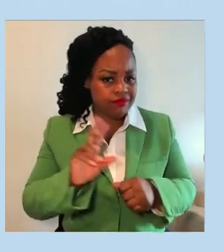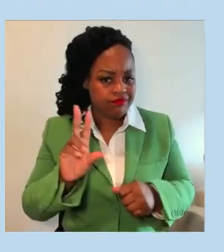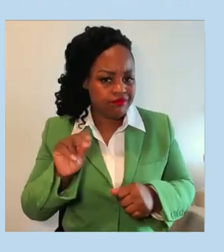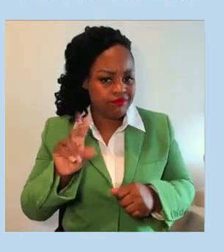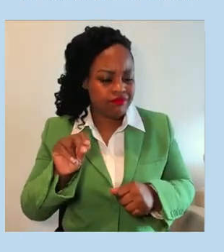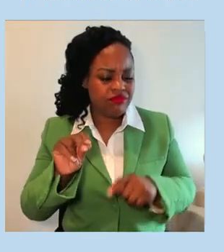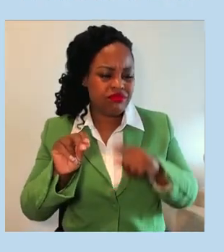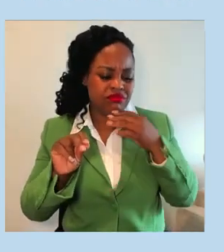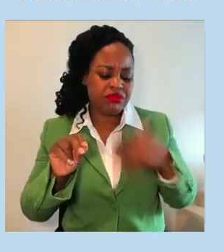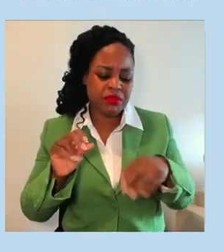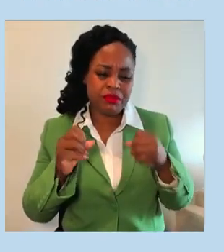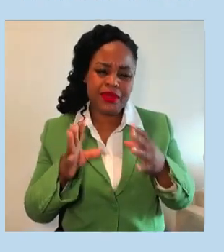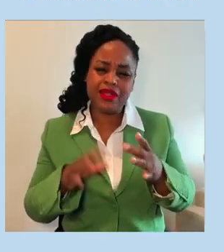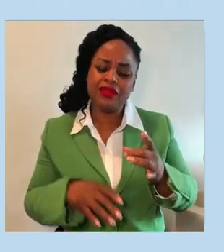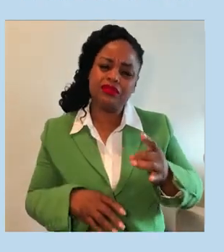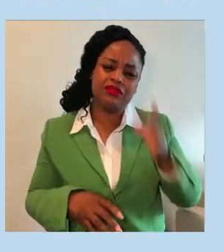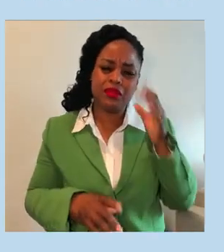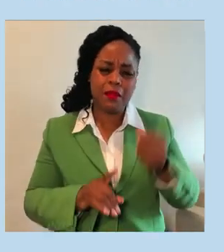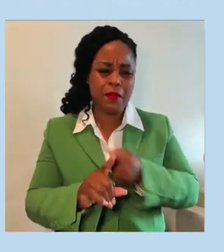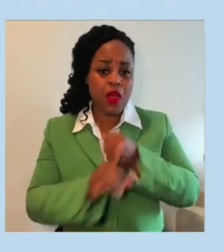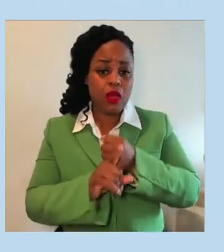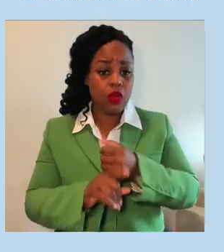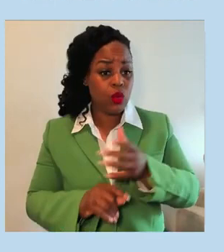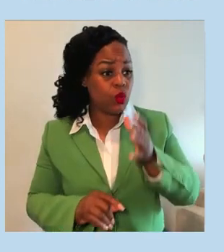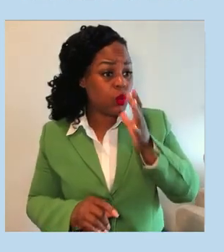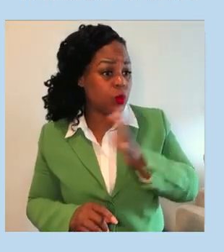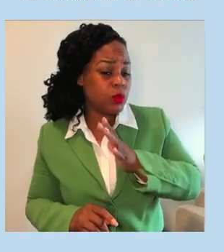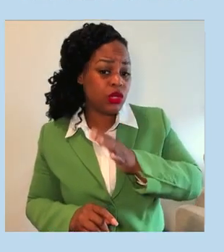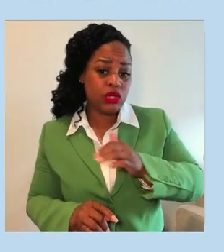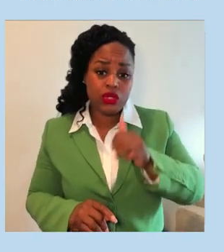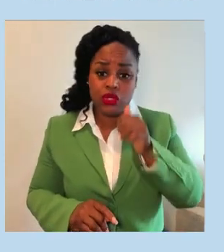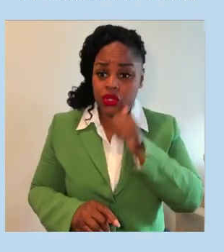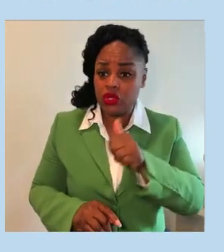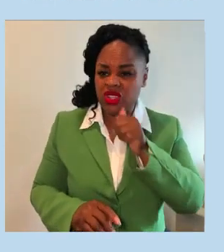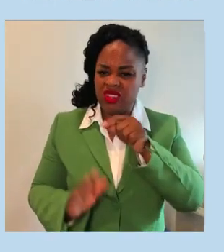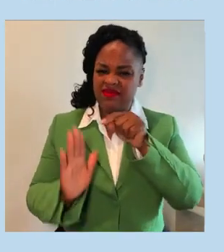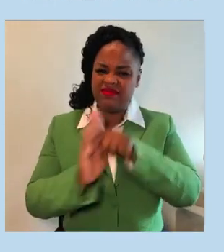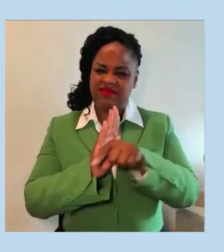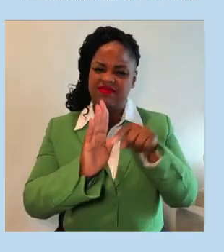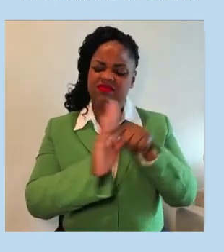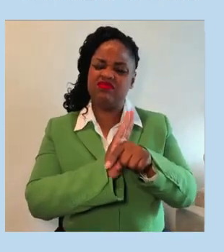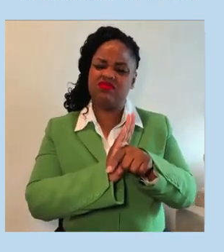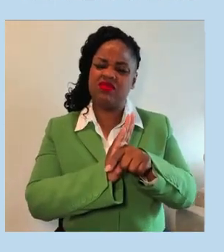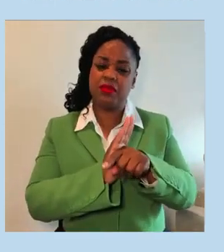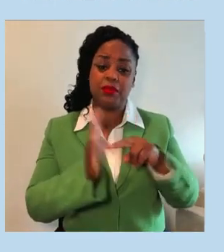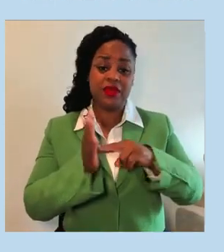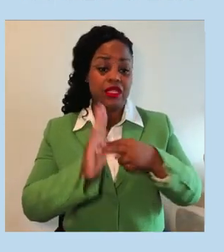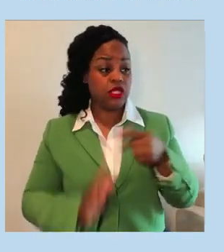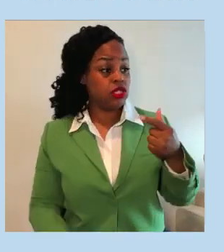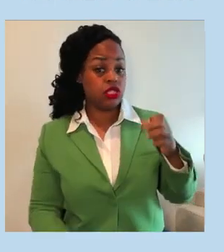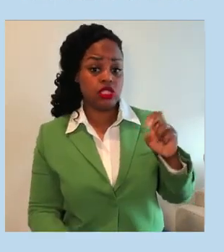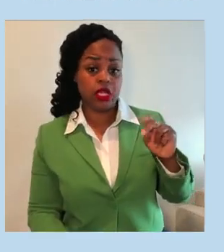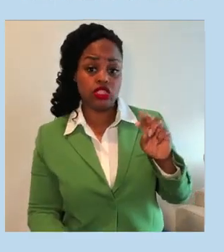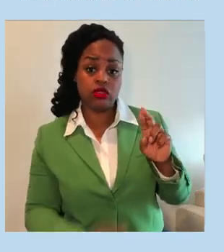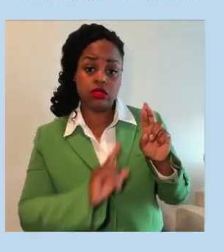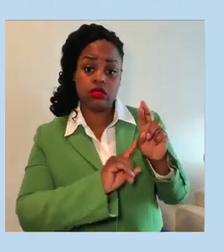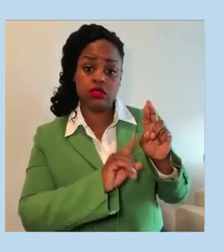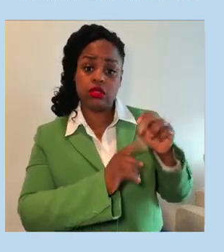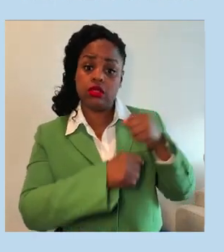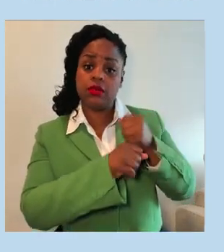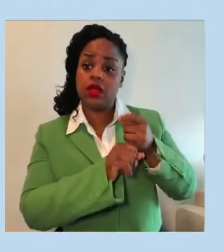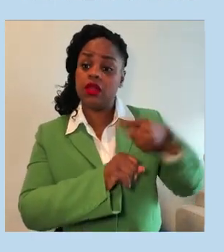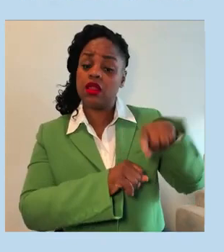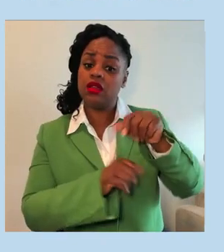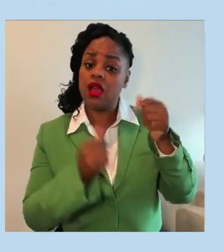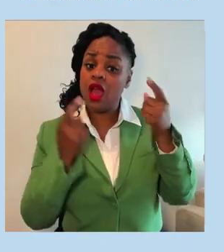whom are exposed to gender-based violence, LGBTQI plus individuals, as well as other vulnerable